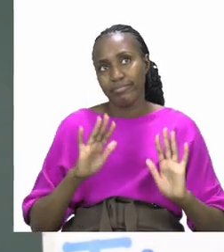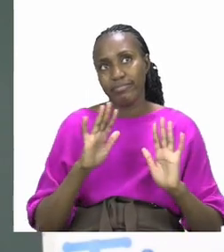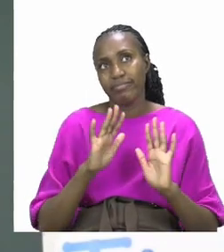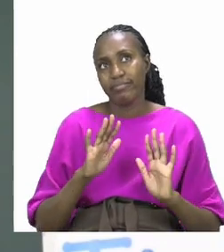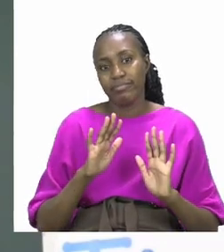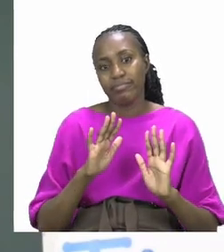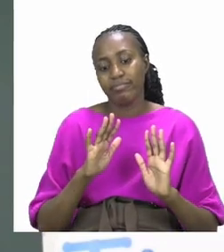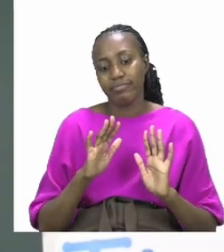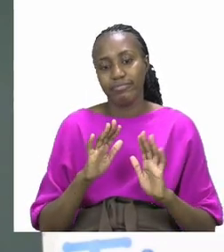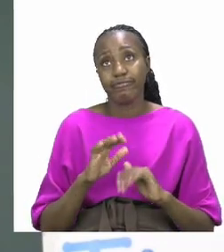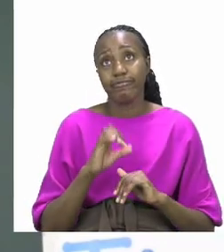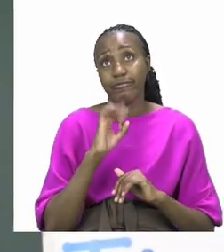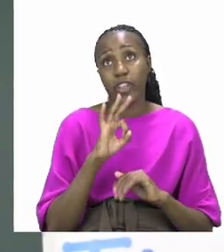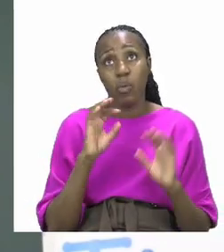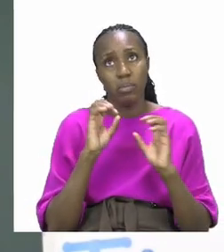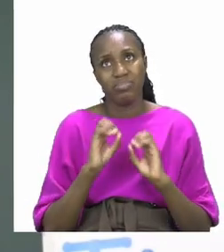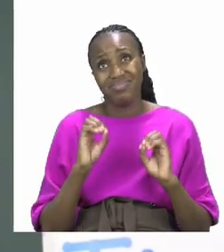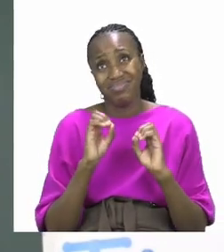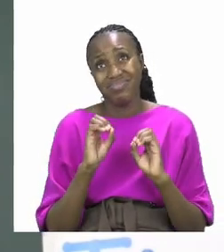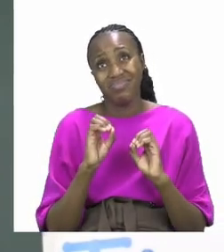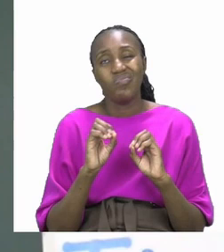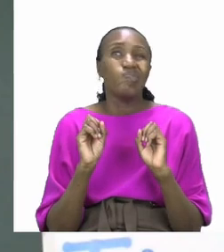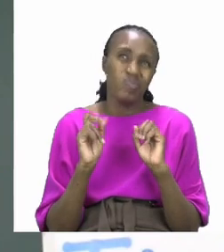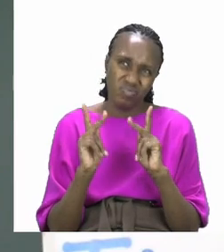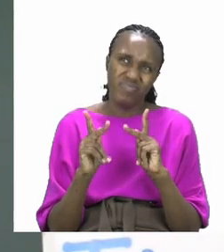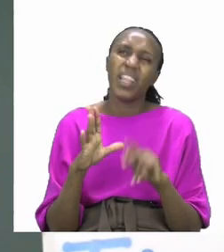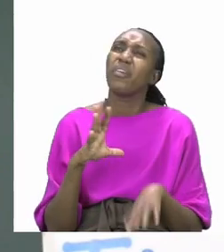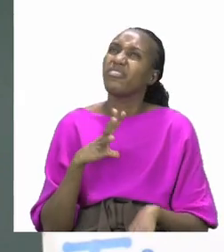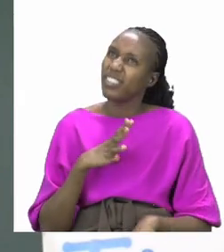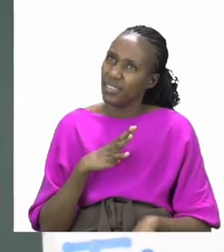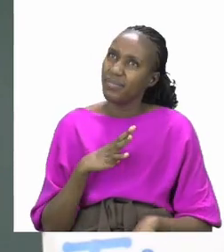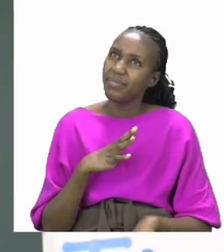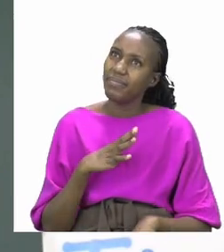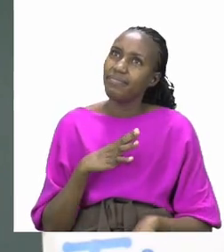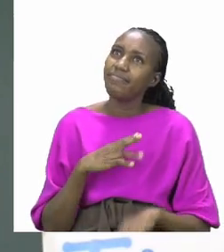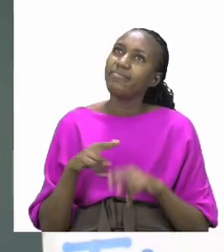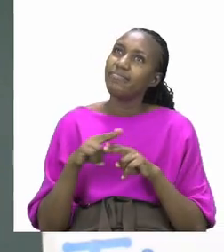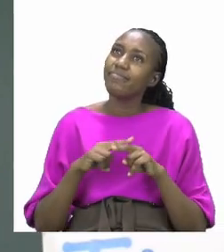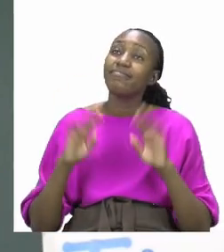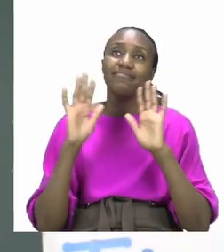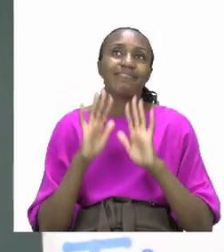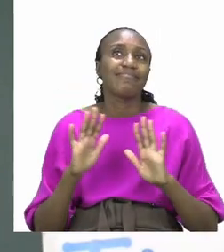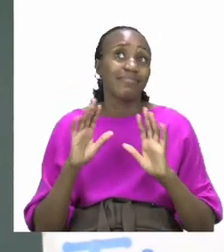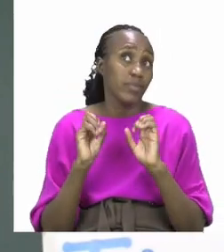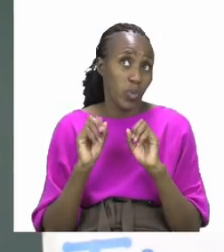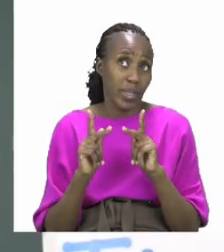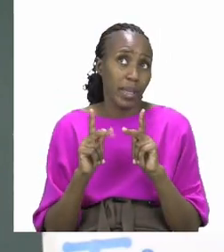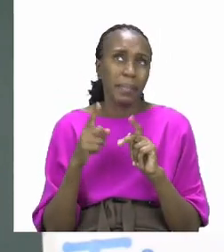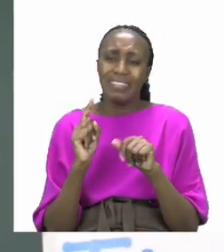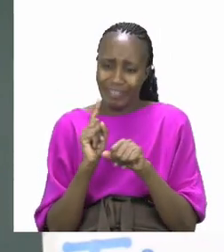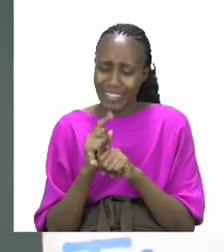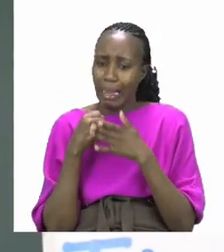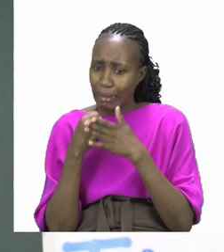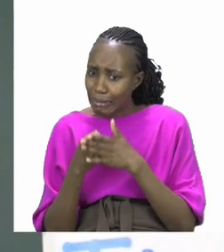you don't have any of these materials near you, it's okay, boys and girls. You can use colors instead, but try very